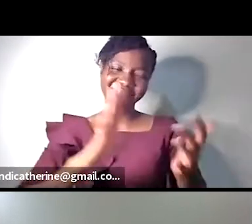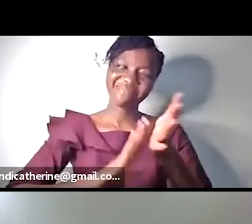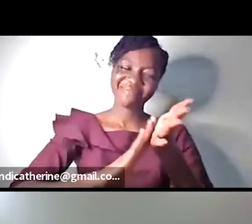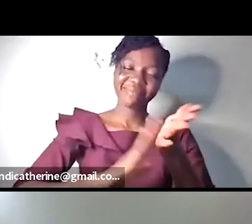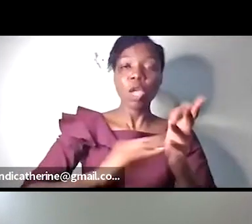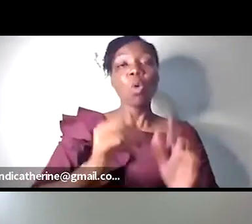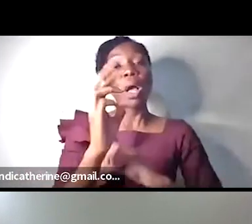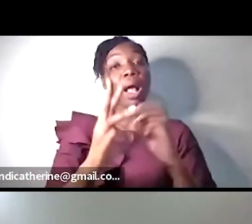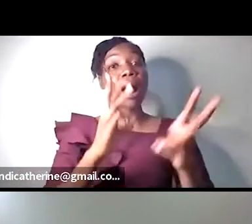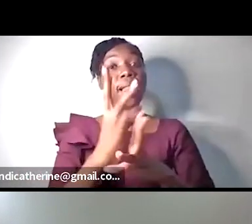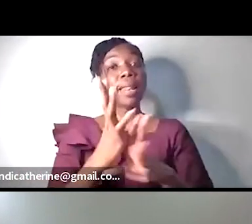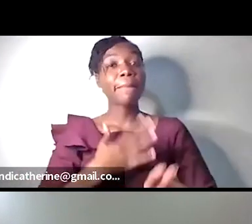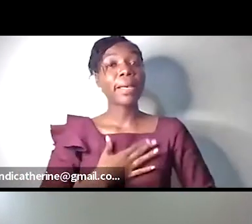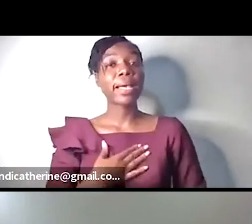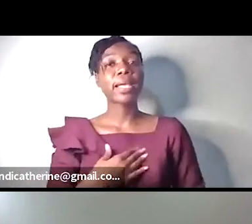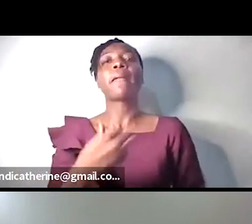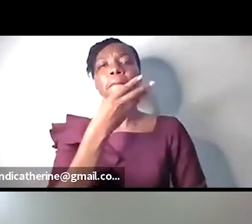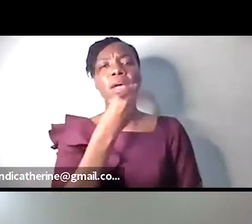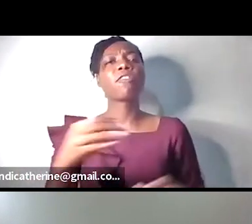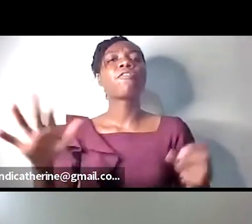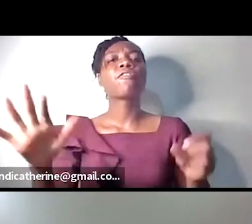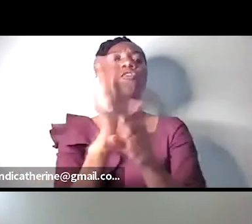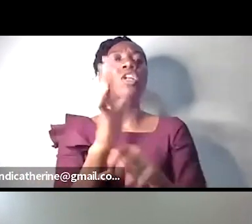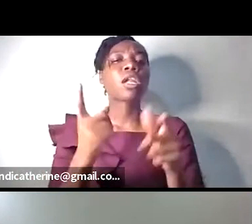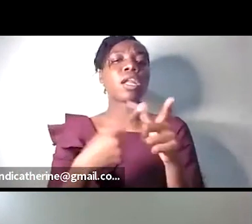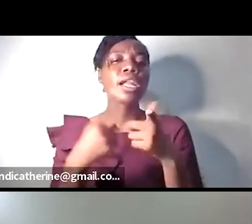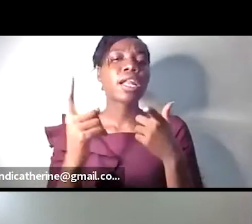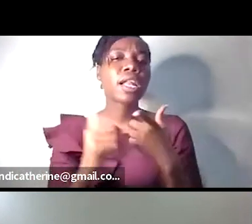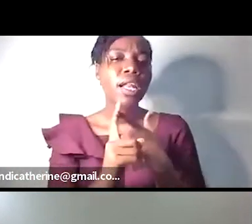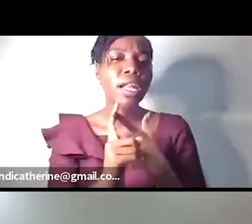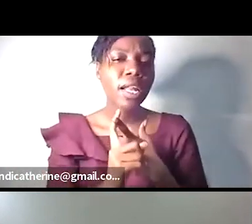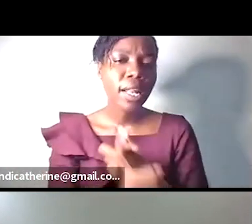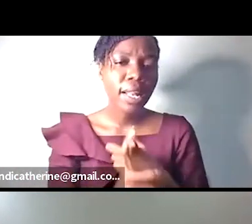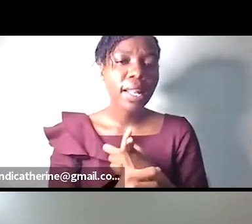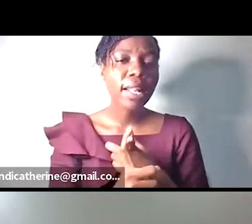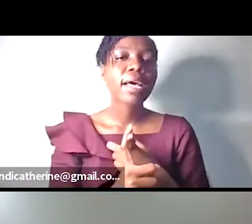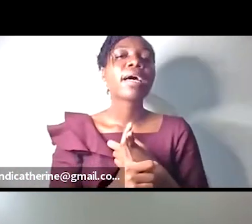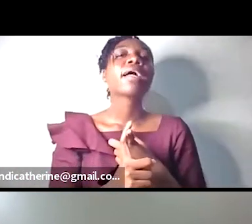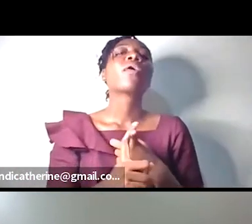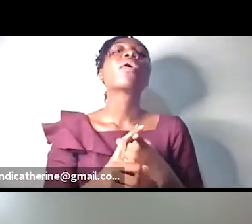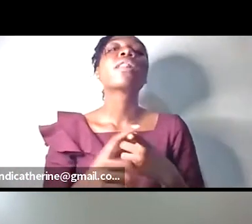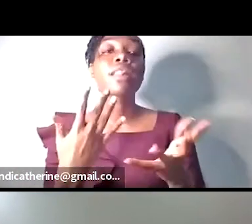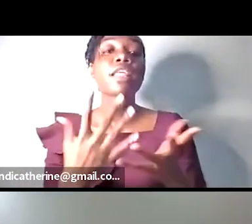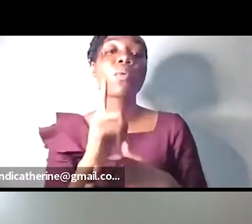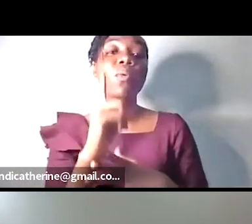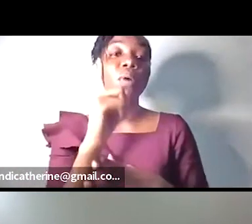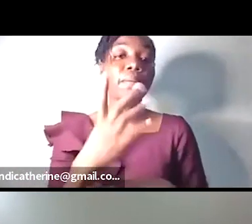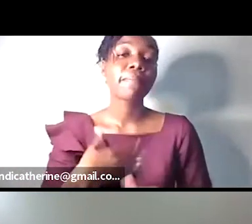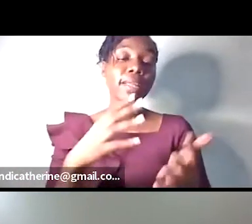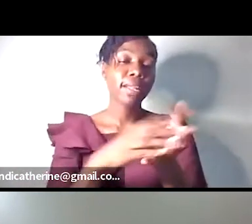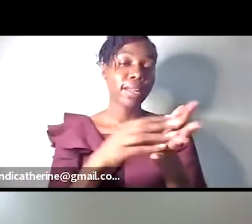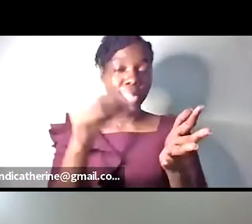full of men and they are my allies. One of the things that I have learned in my life